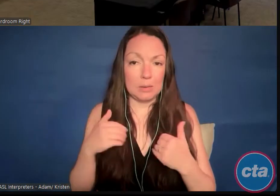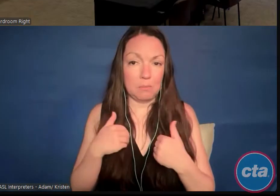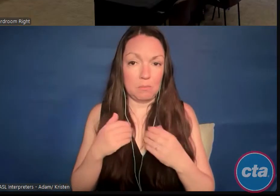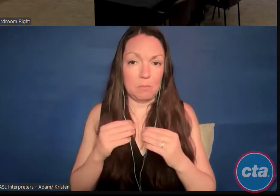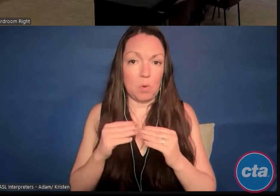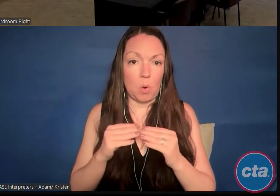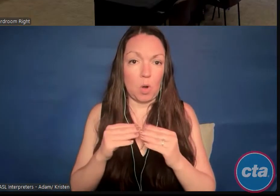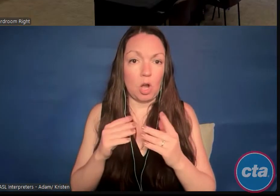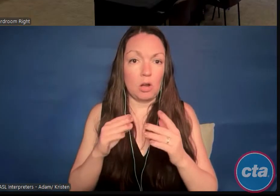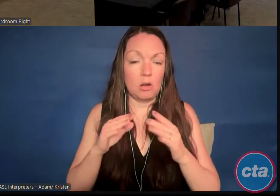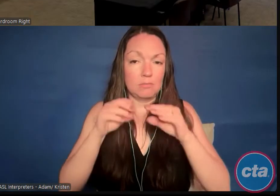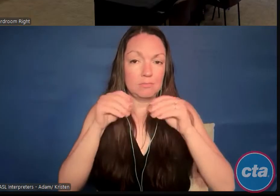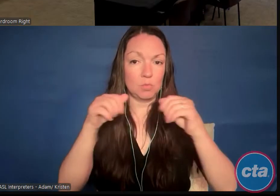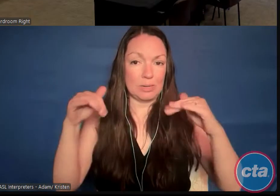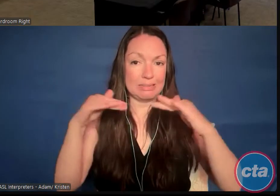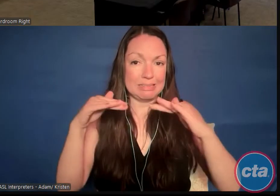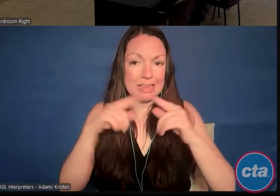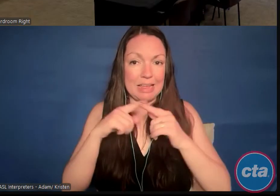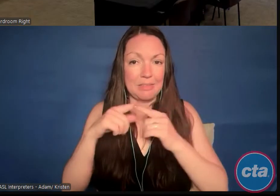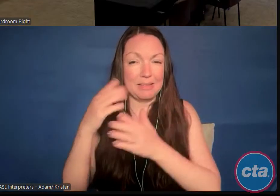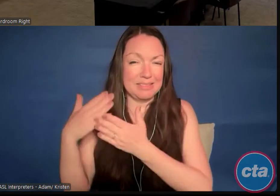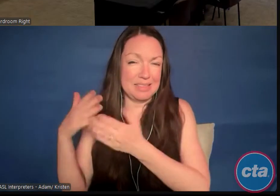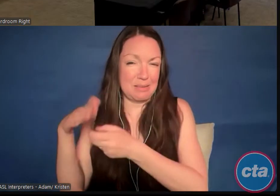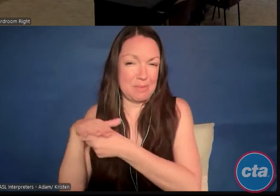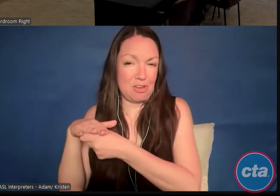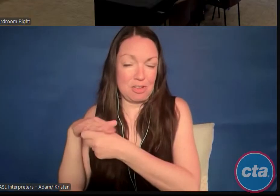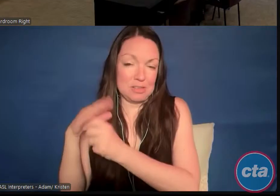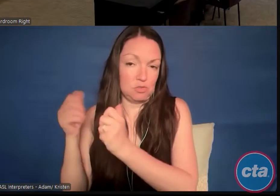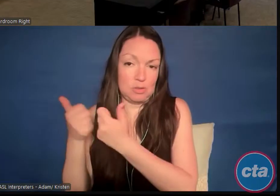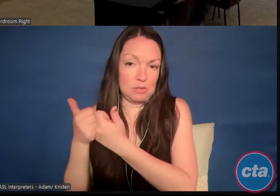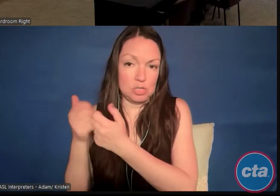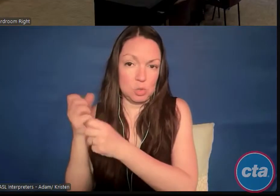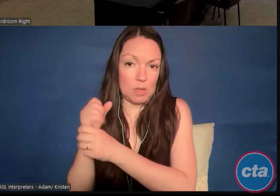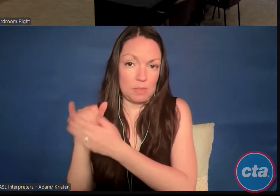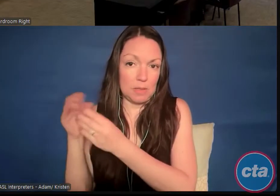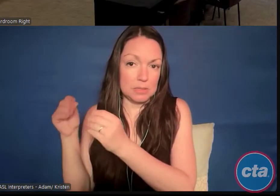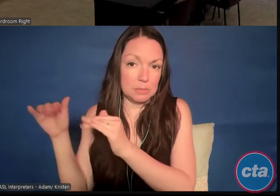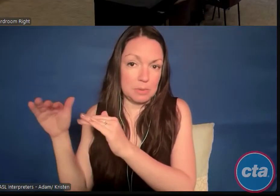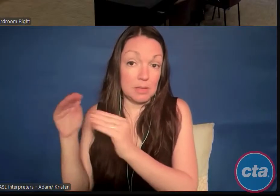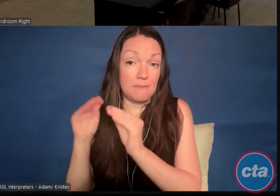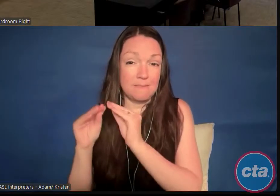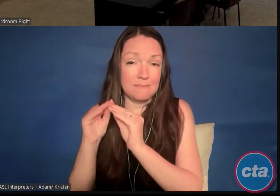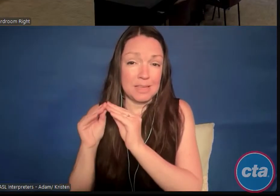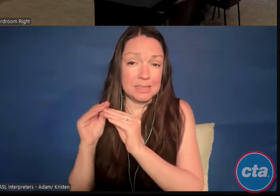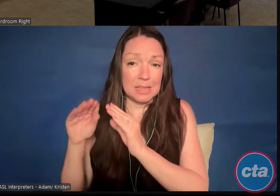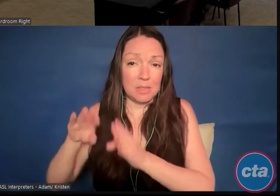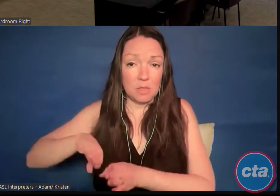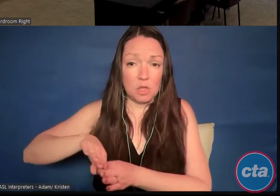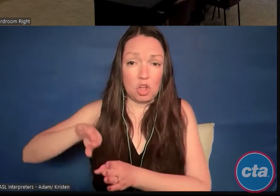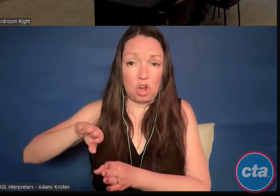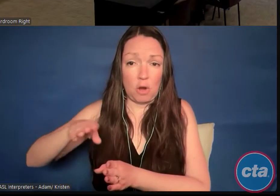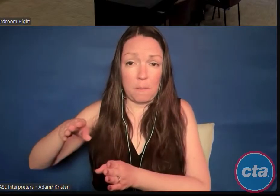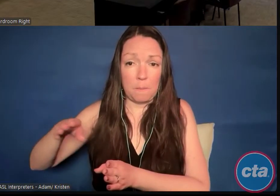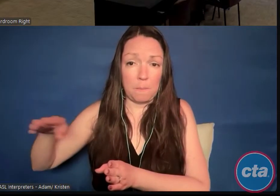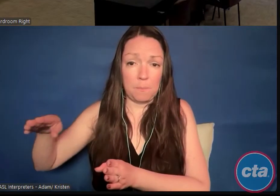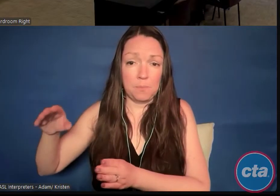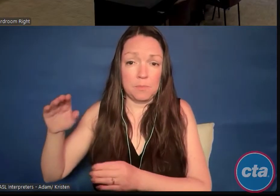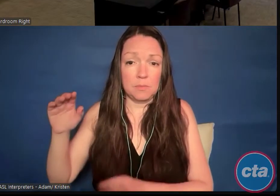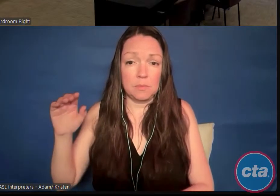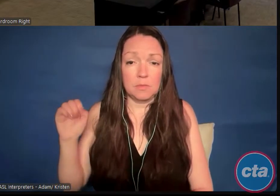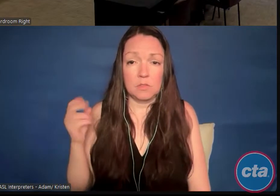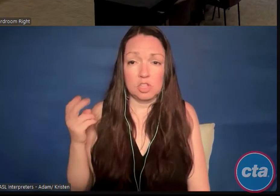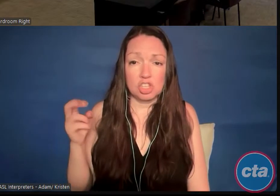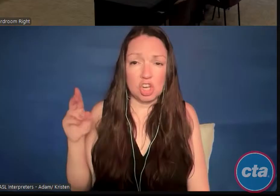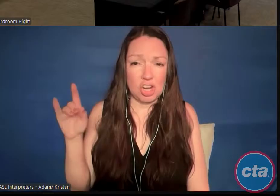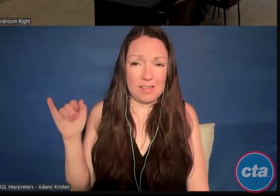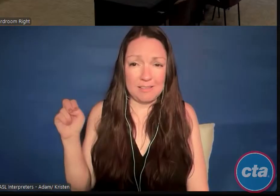into some of these areas, real estate is really challenging. Fixing the curve at Sheridan to make that not a thing that goes like this. There